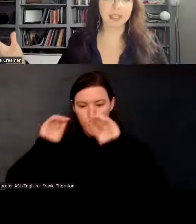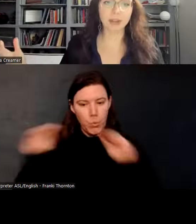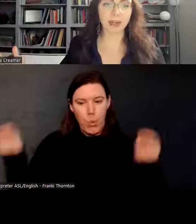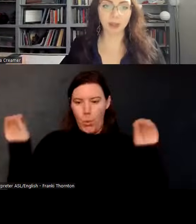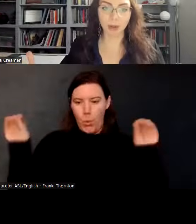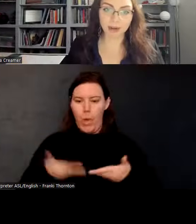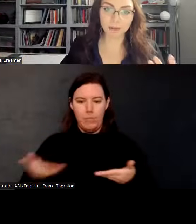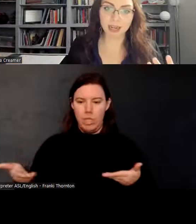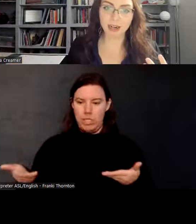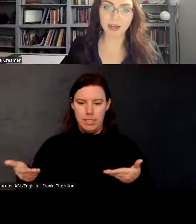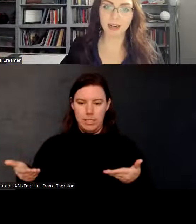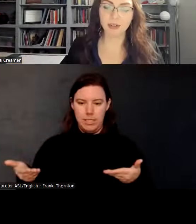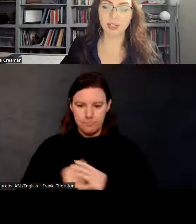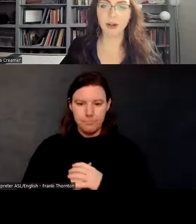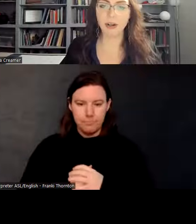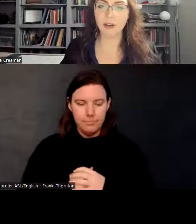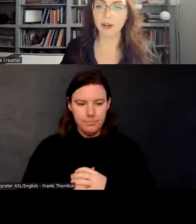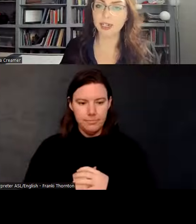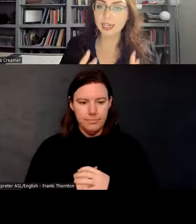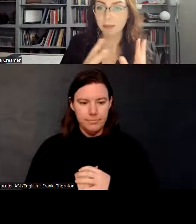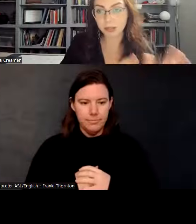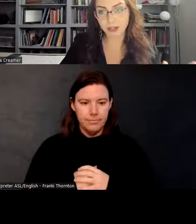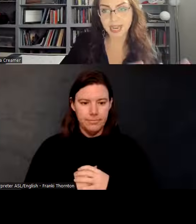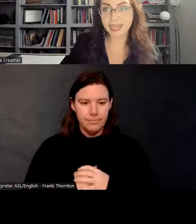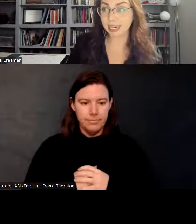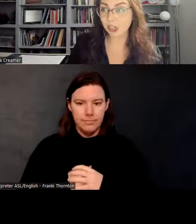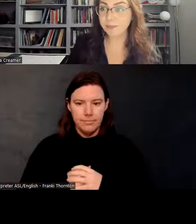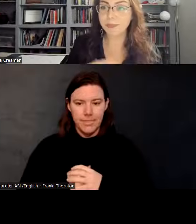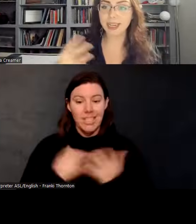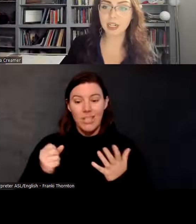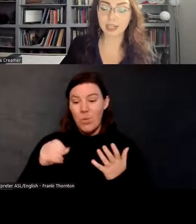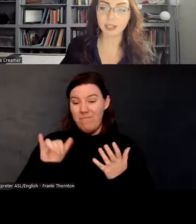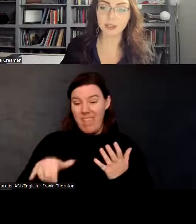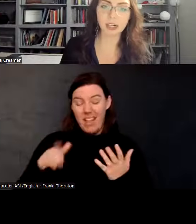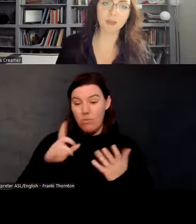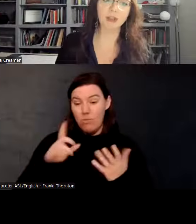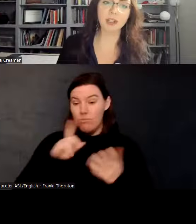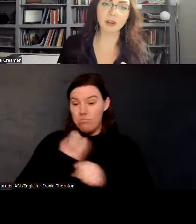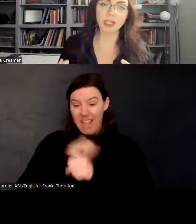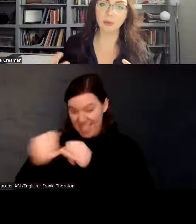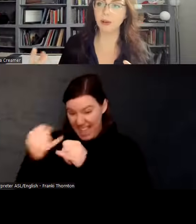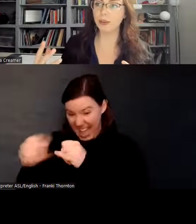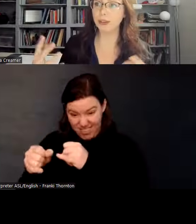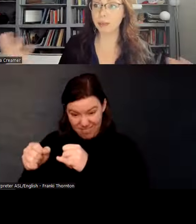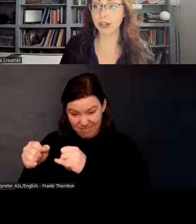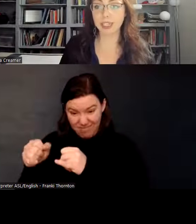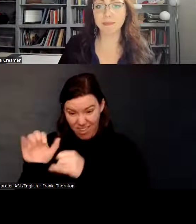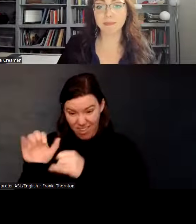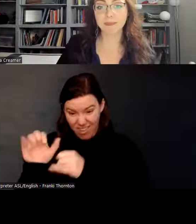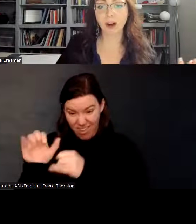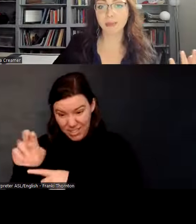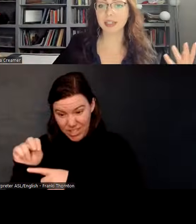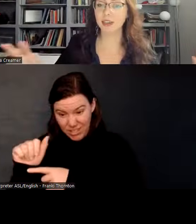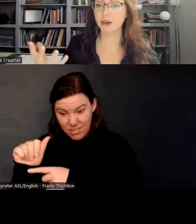totally absent, right? Which might have been a result of increasing imperial taxation and extraction with a resulting wealth